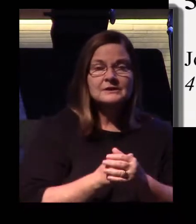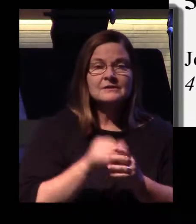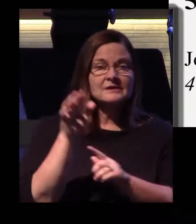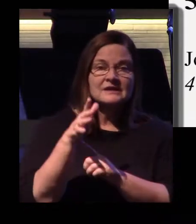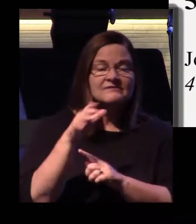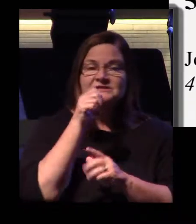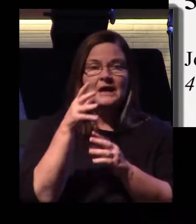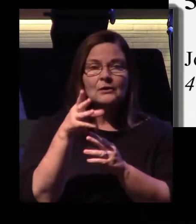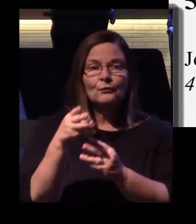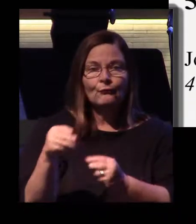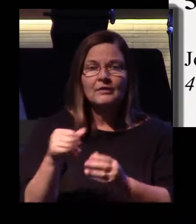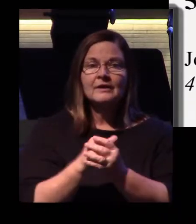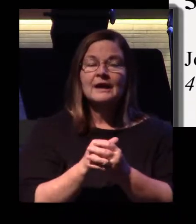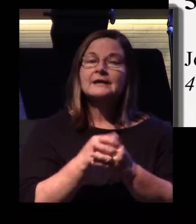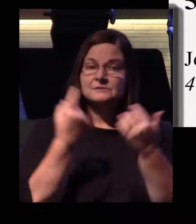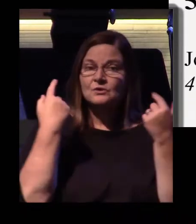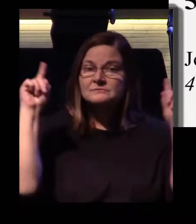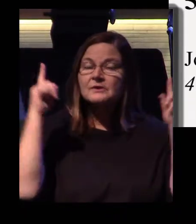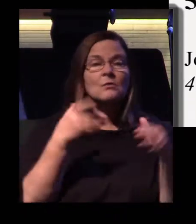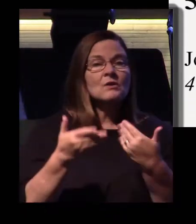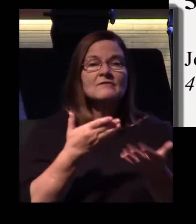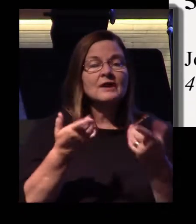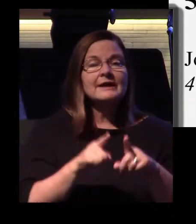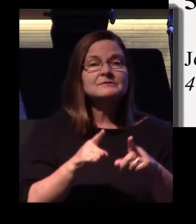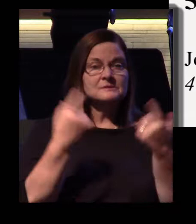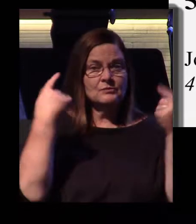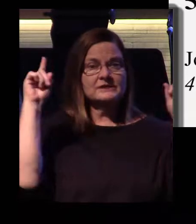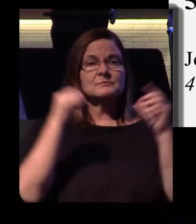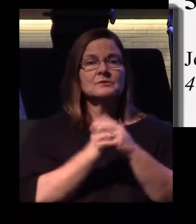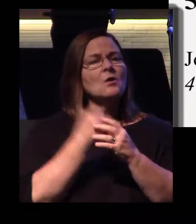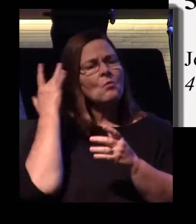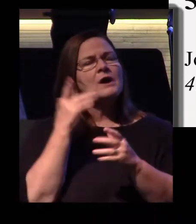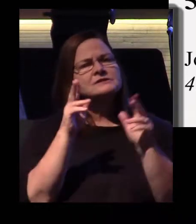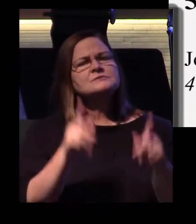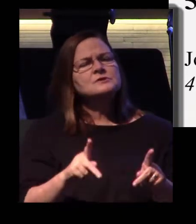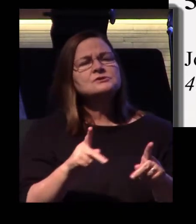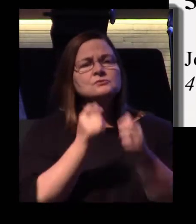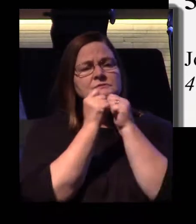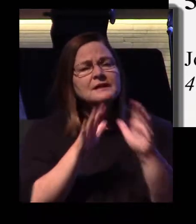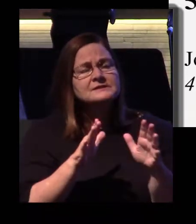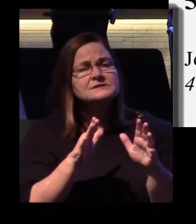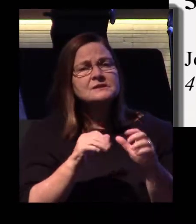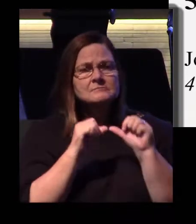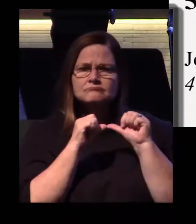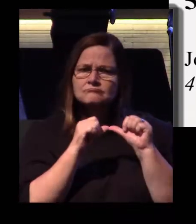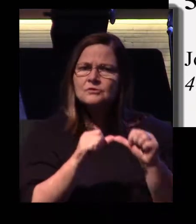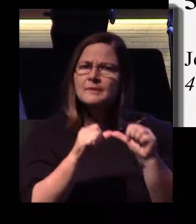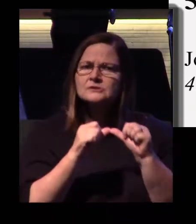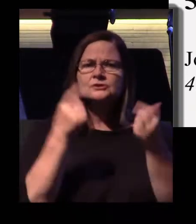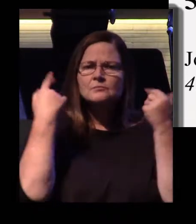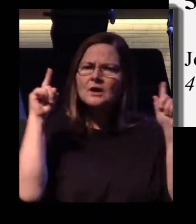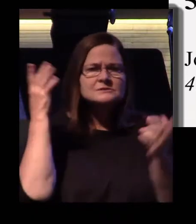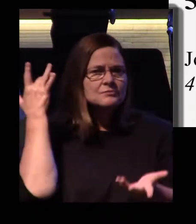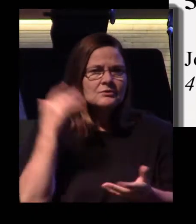productivity, he yields its fruit. His perpetuity, his leaf does not wither, and his prosperity, in whatever he does, he